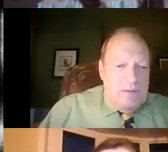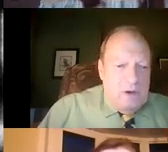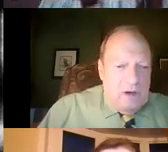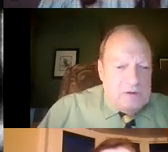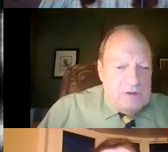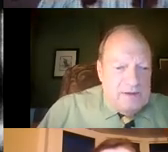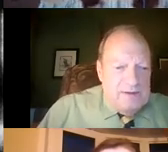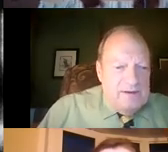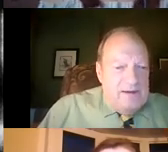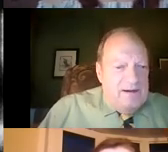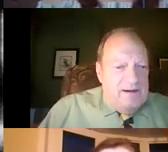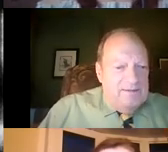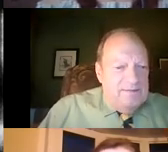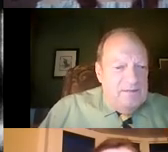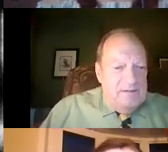some seminars